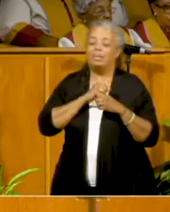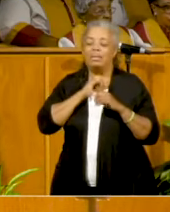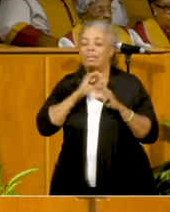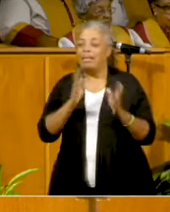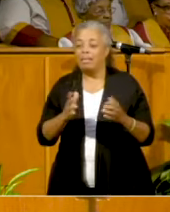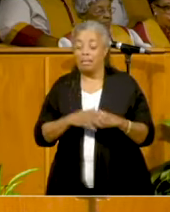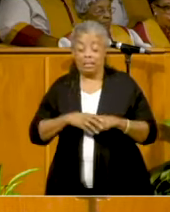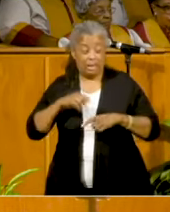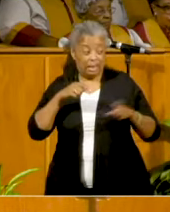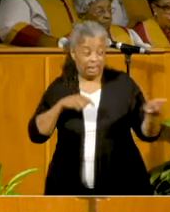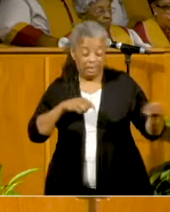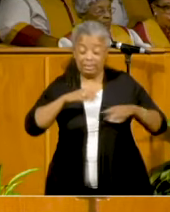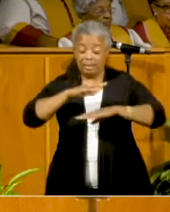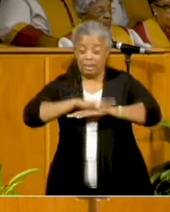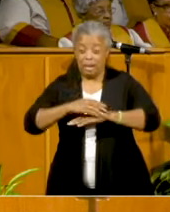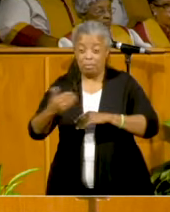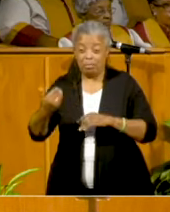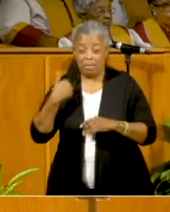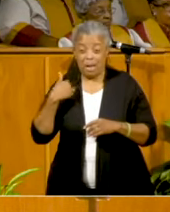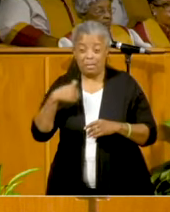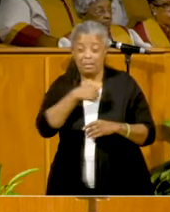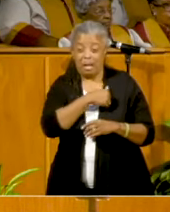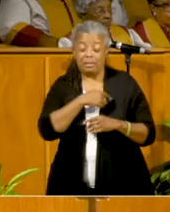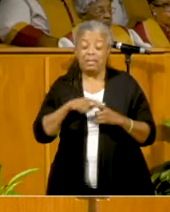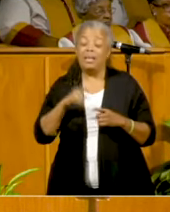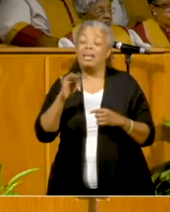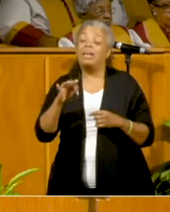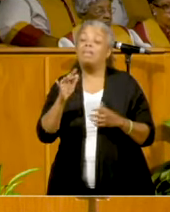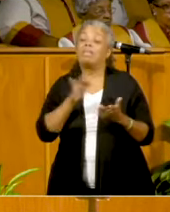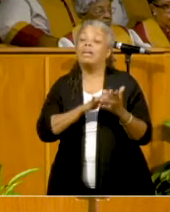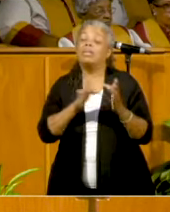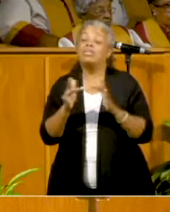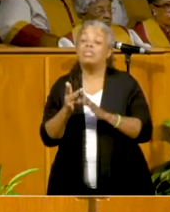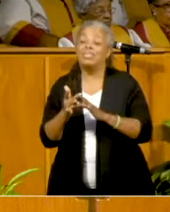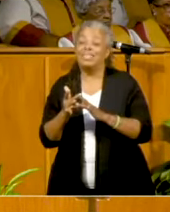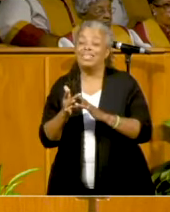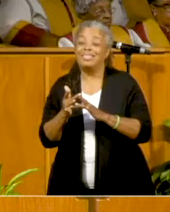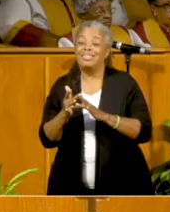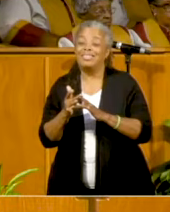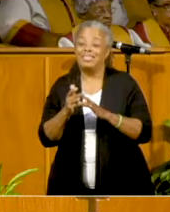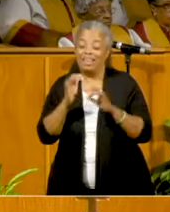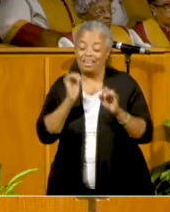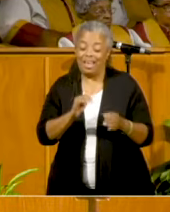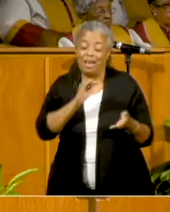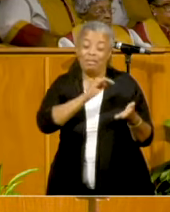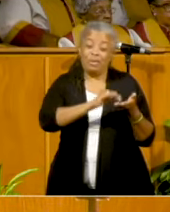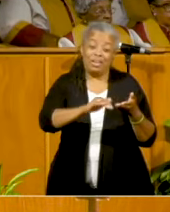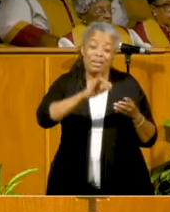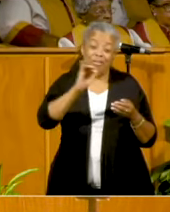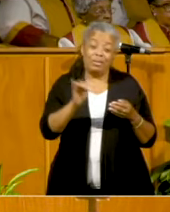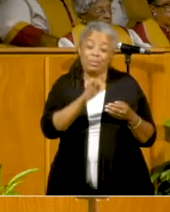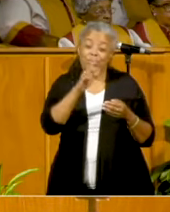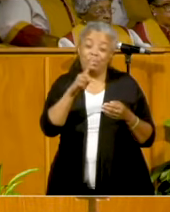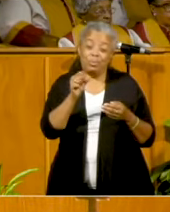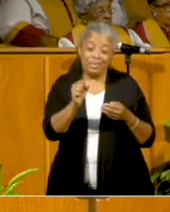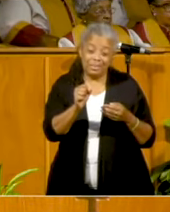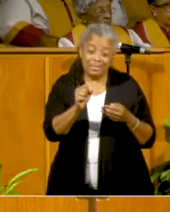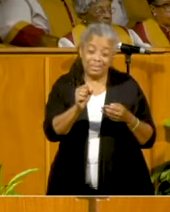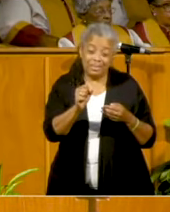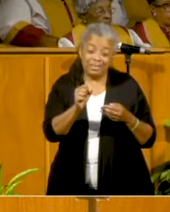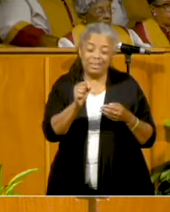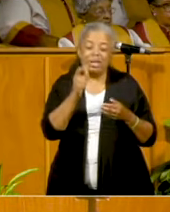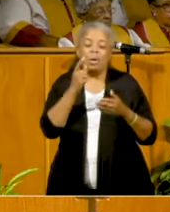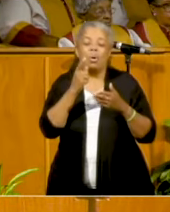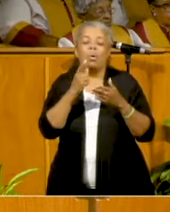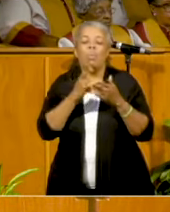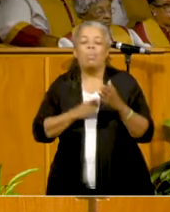That this table reminds us that if Jesus would forgive Judas, what